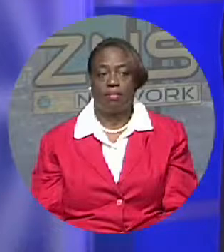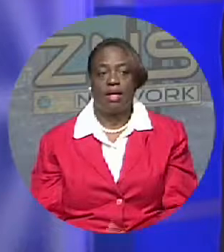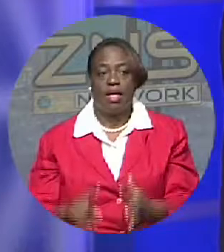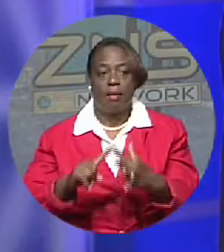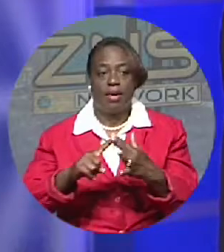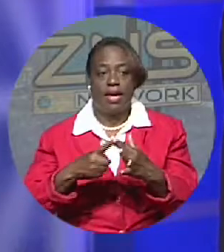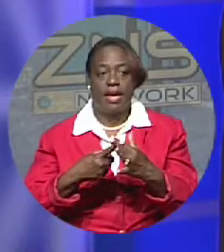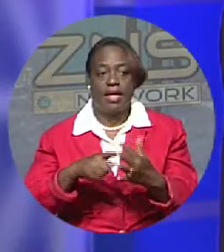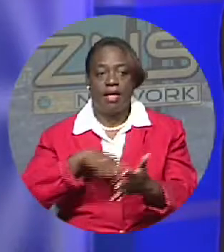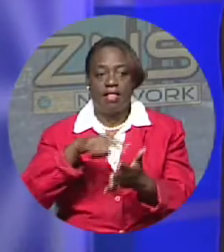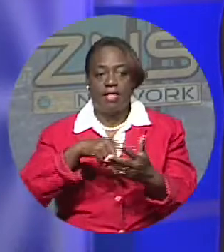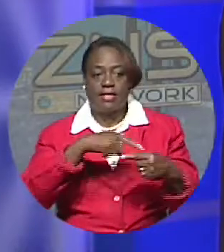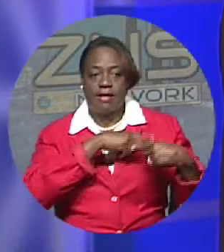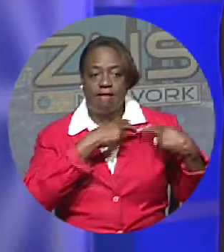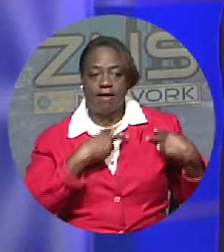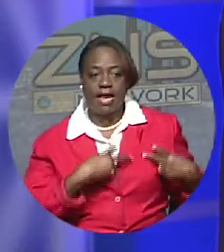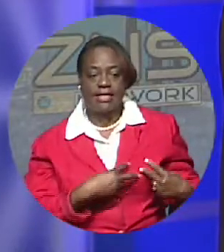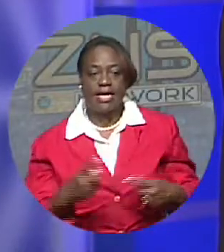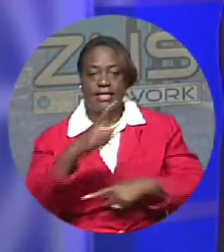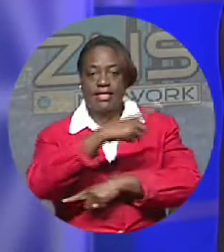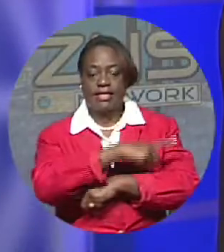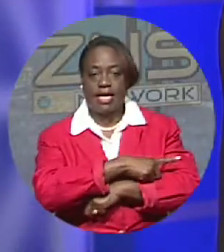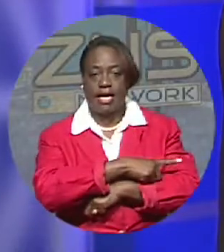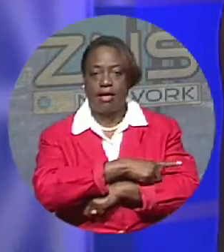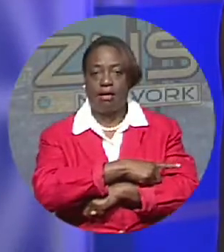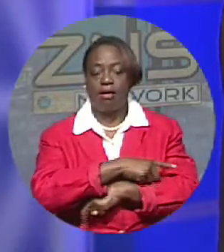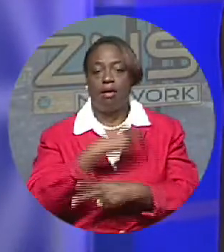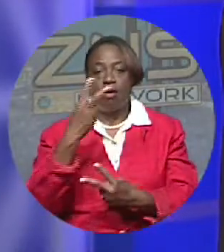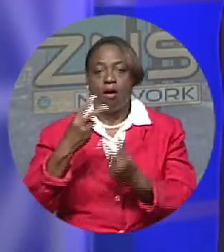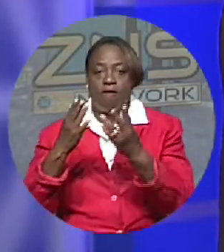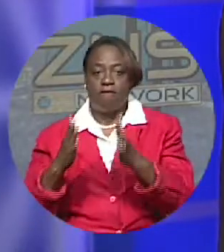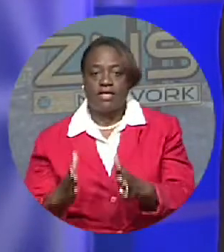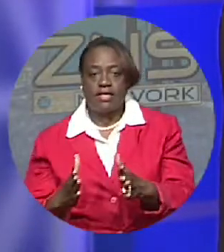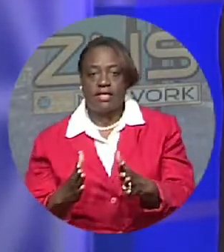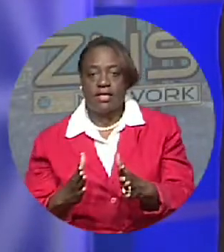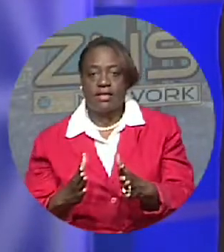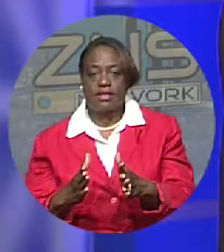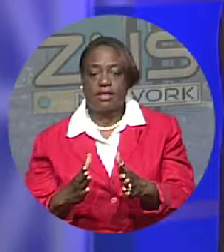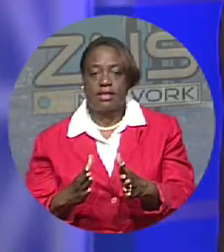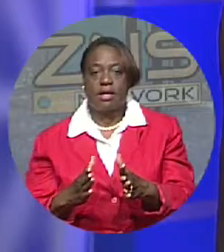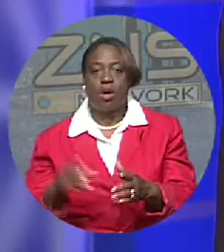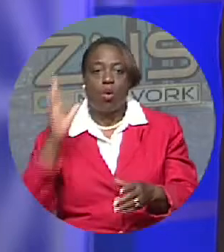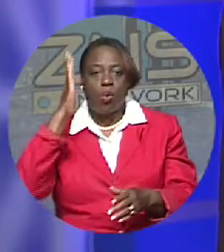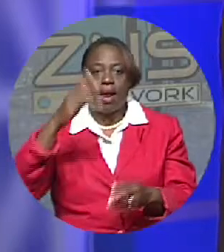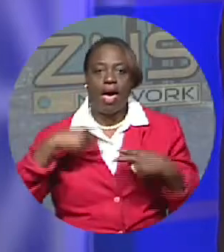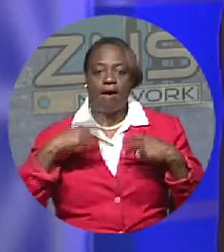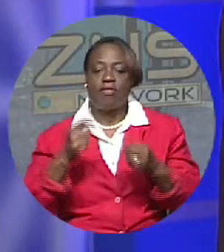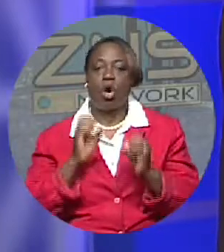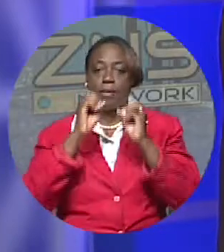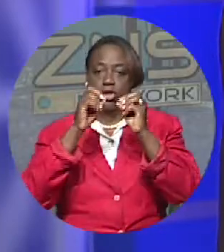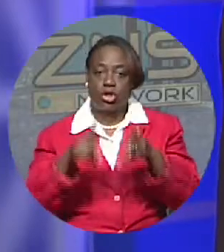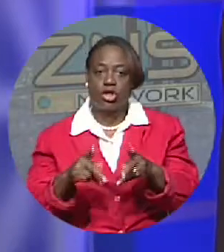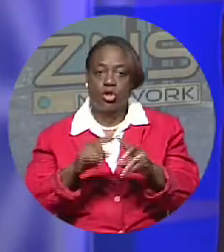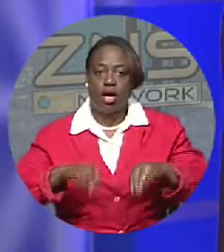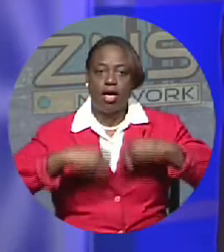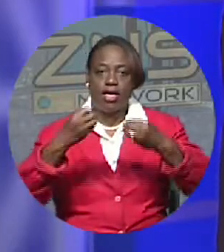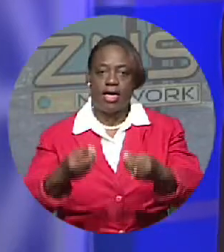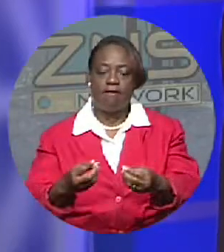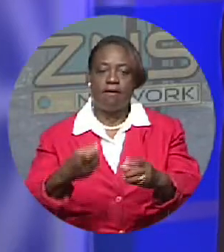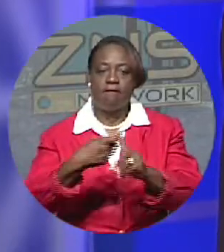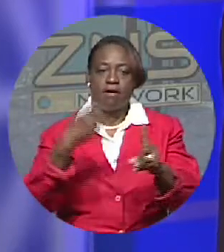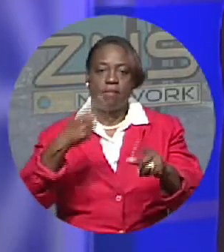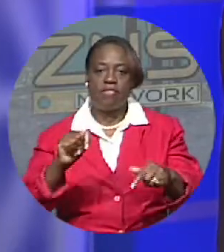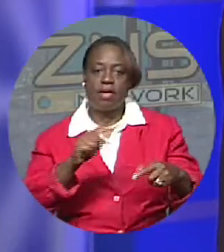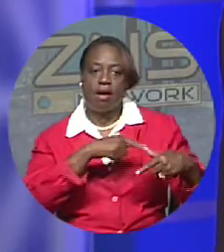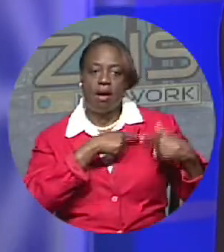Beginning this Valentine's Day, travelers departing Lynden Pinling International Airport will have the opportunity to give from the heart. It's a